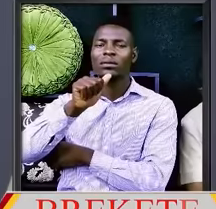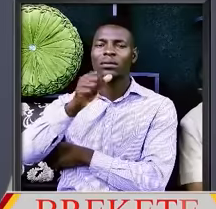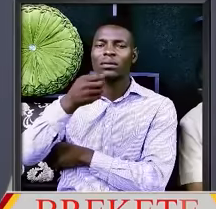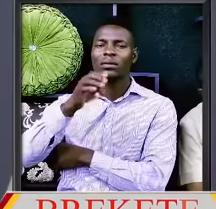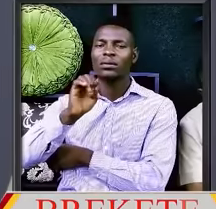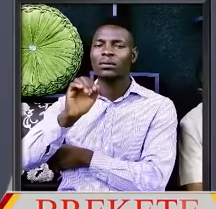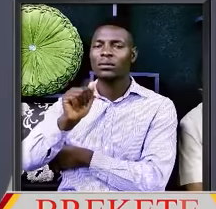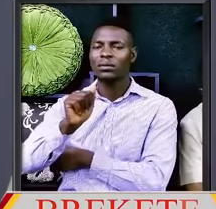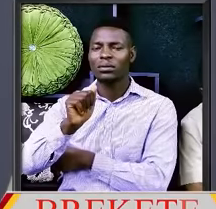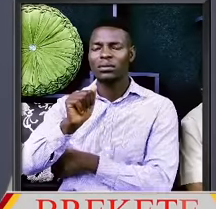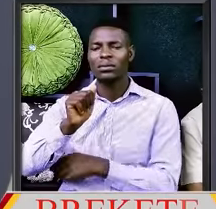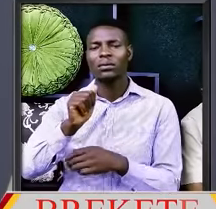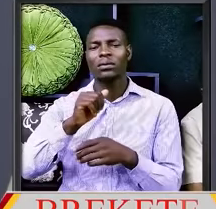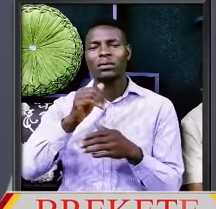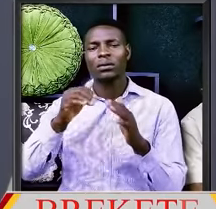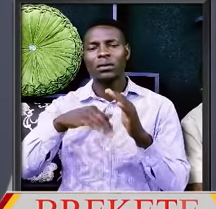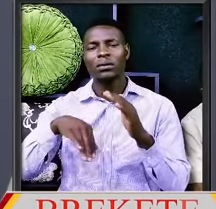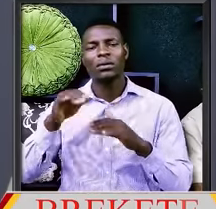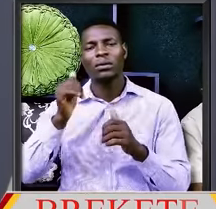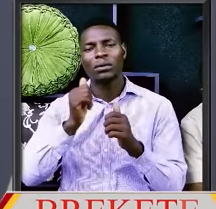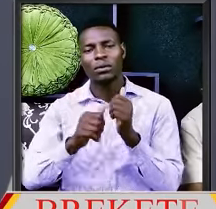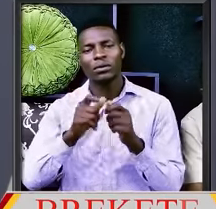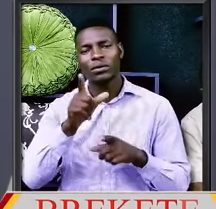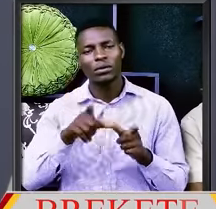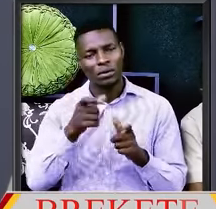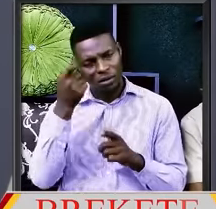which local government? Under Nasarawa Igon.